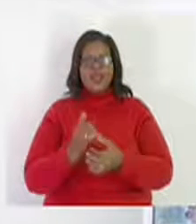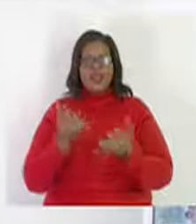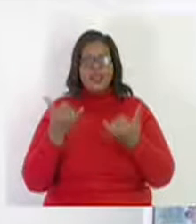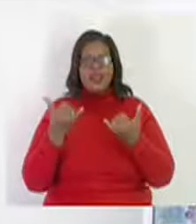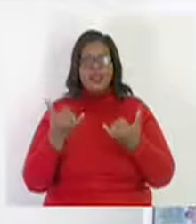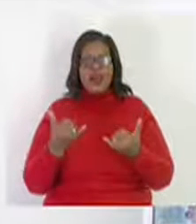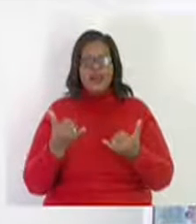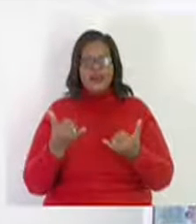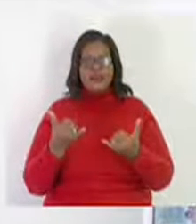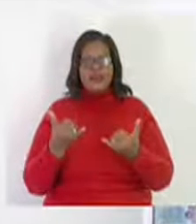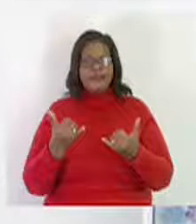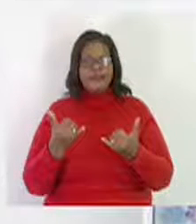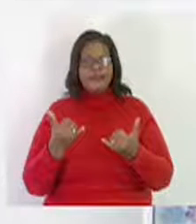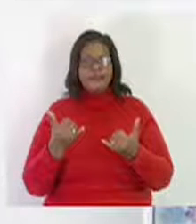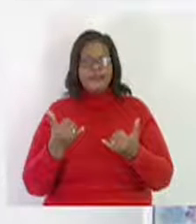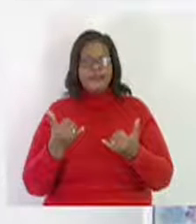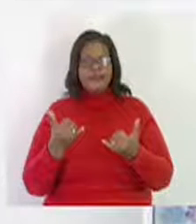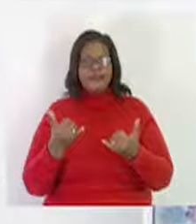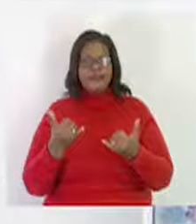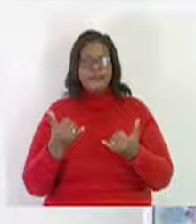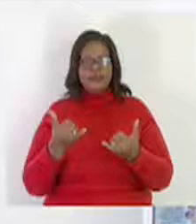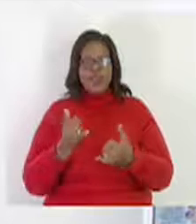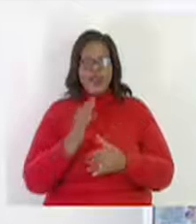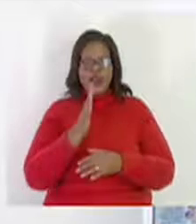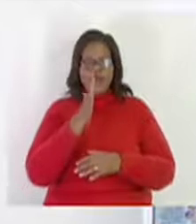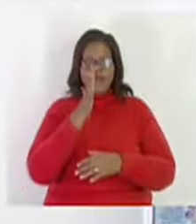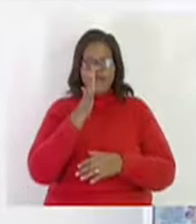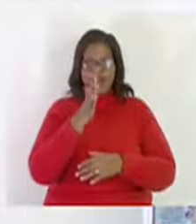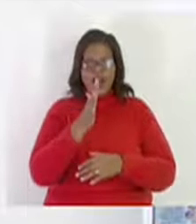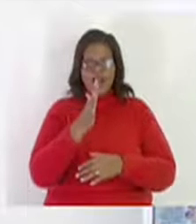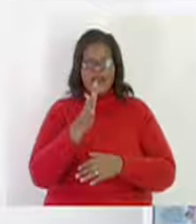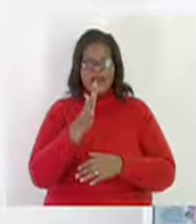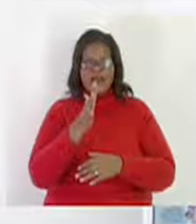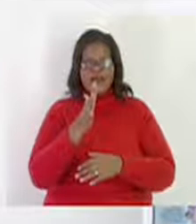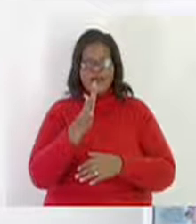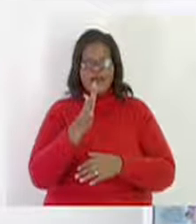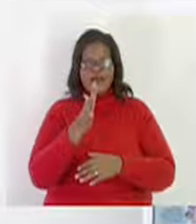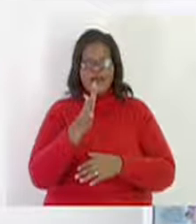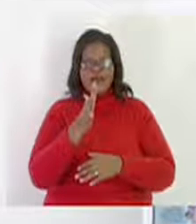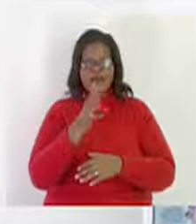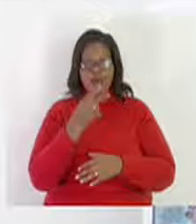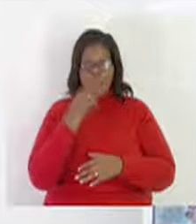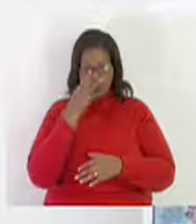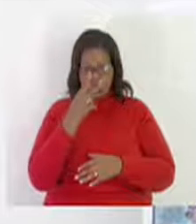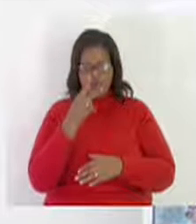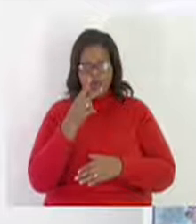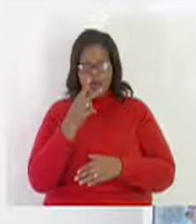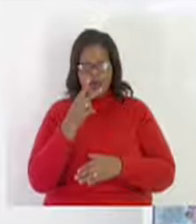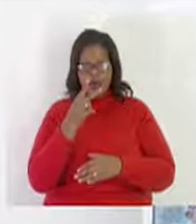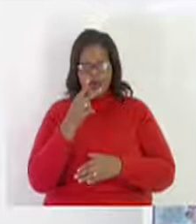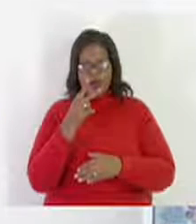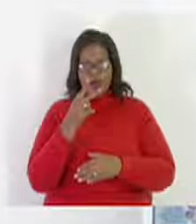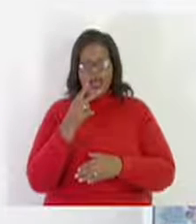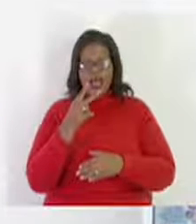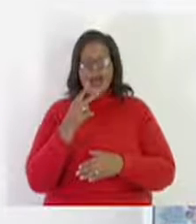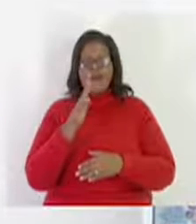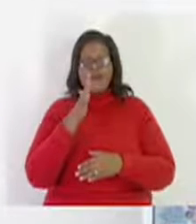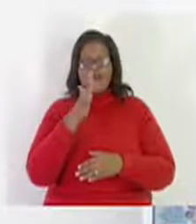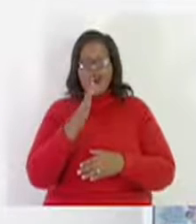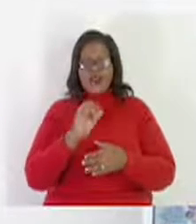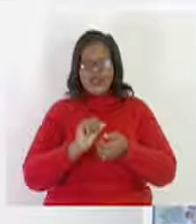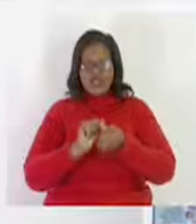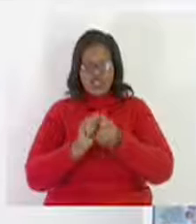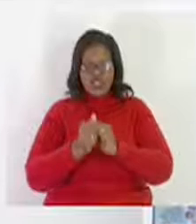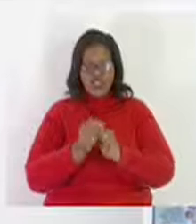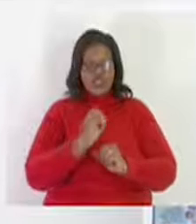manner, you can see that 5, the number you need to look at is 5. The question is, can 5